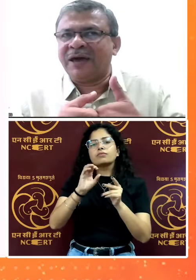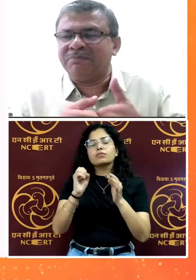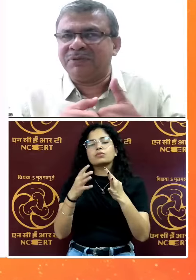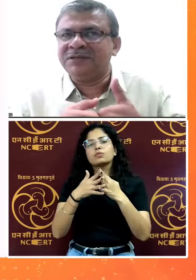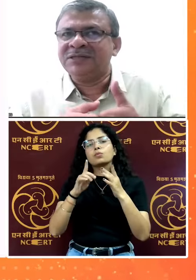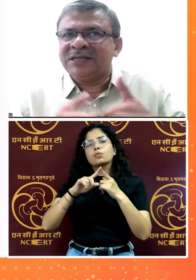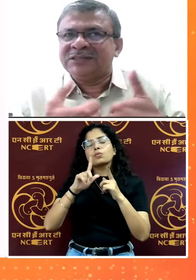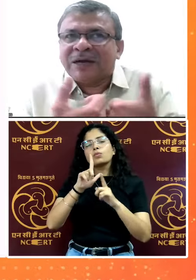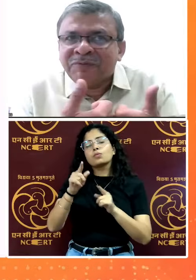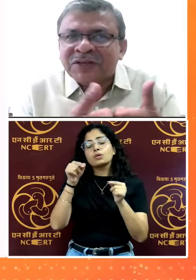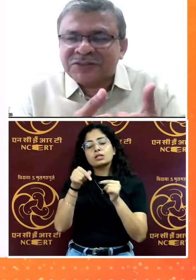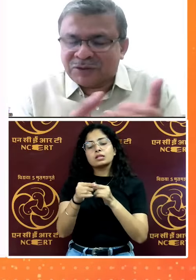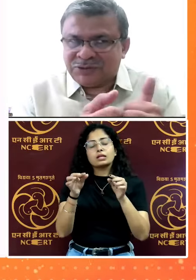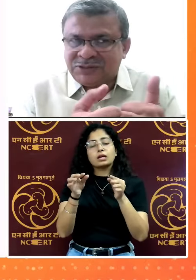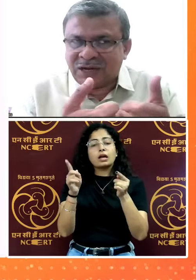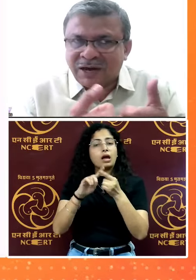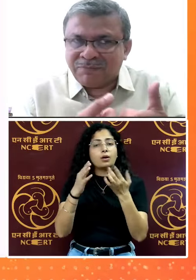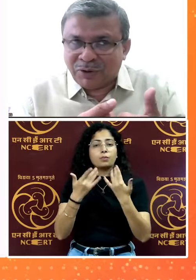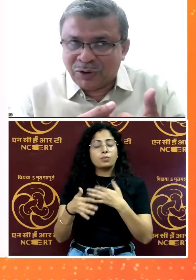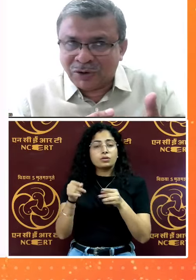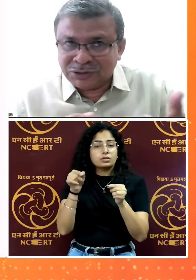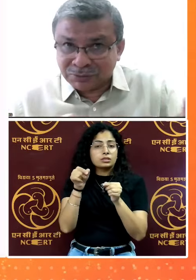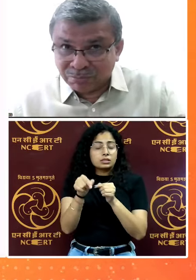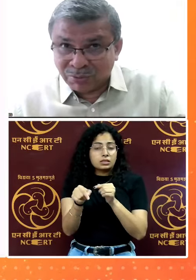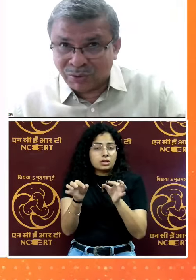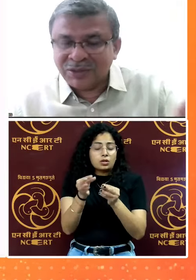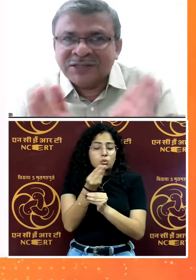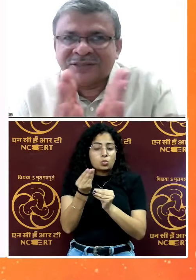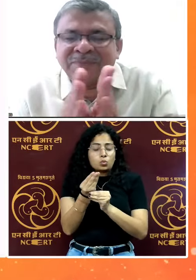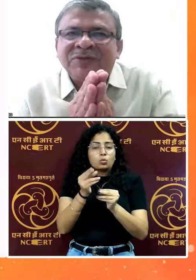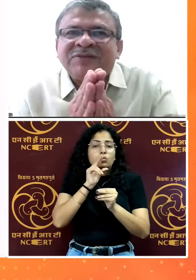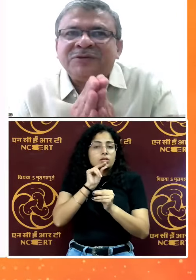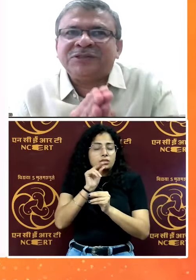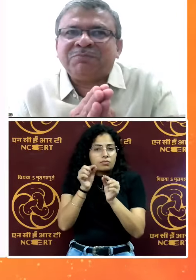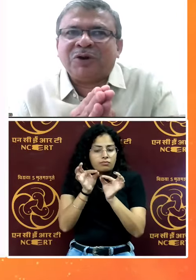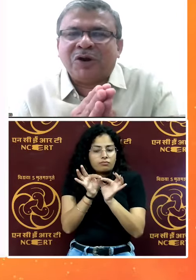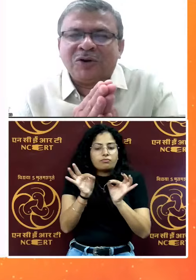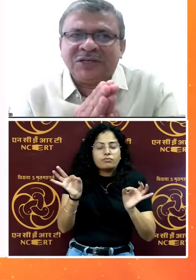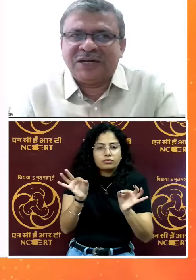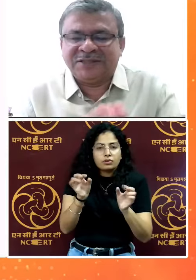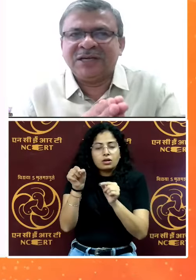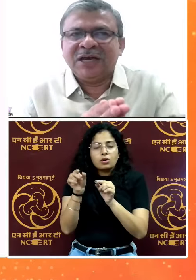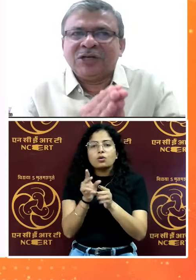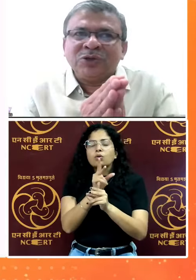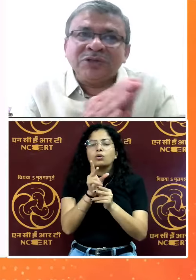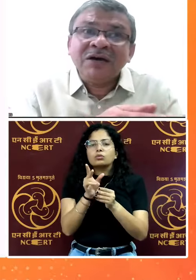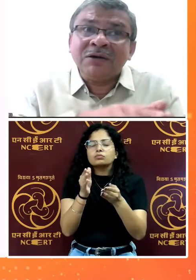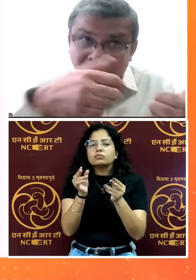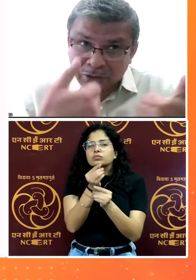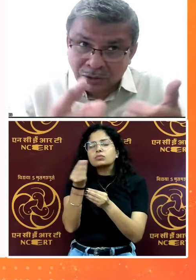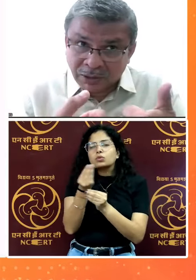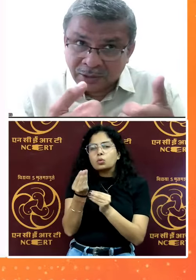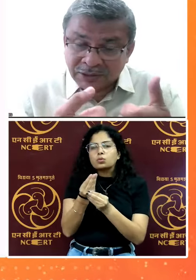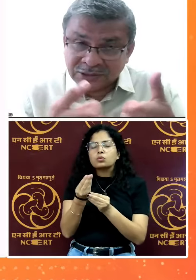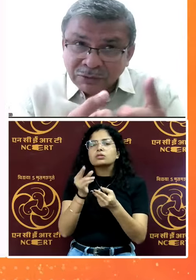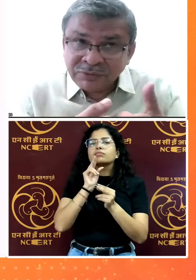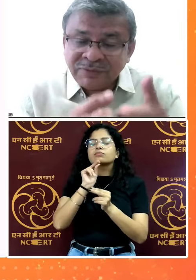prolongation happens, some of the sounds are prolonged more, some of the sounds are prolonged less. So